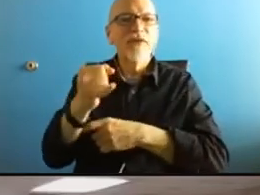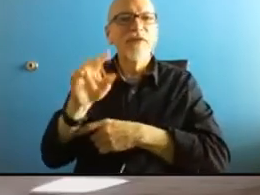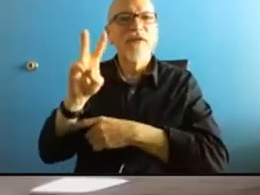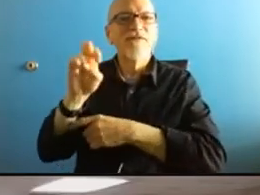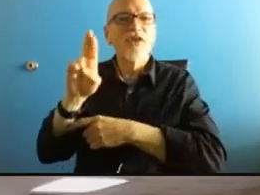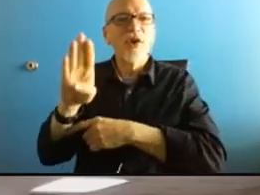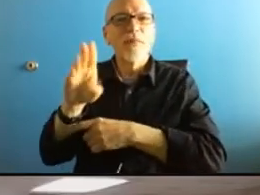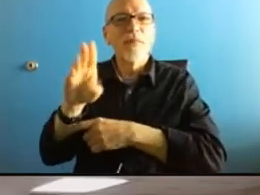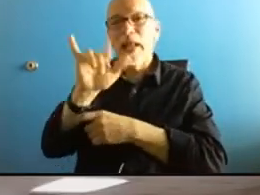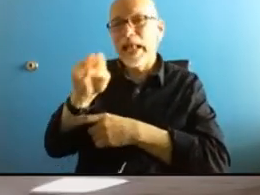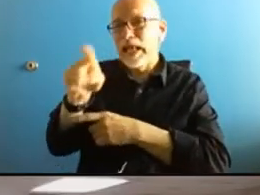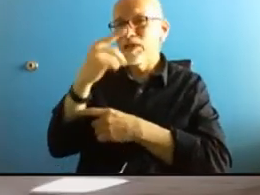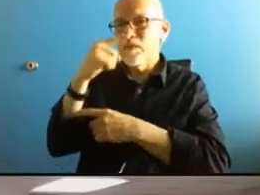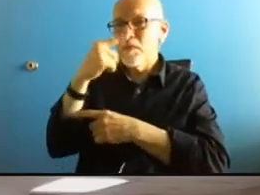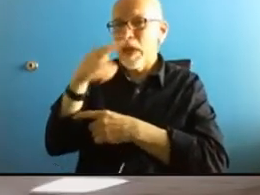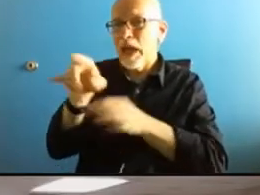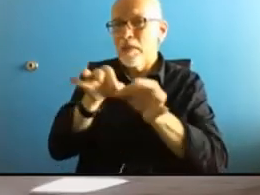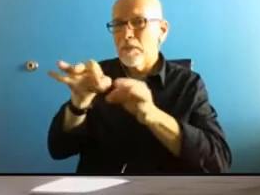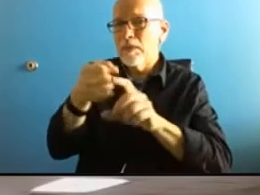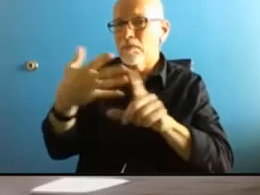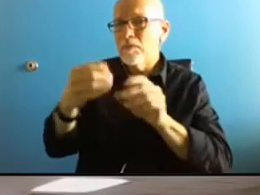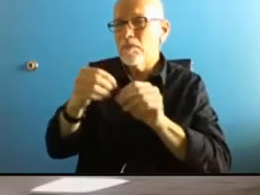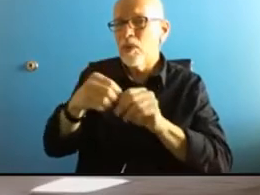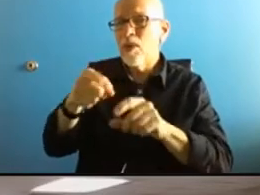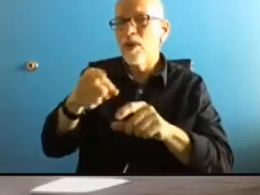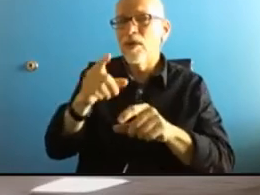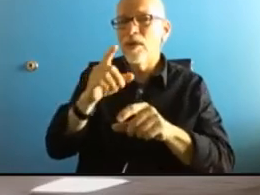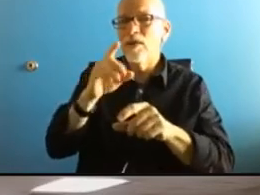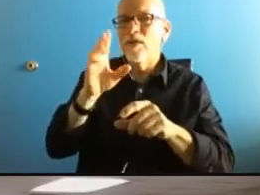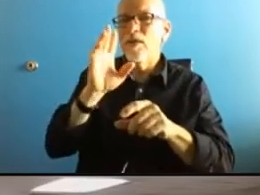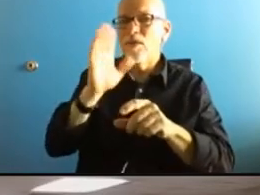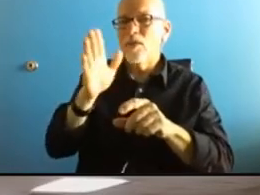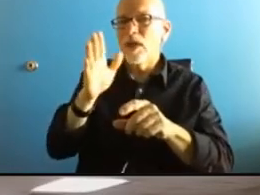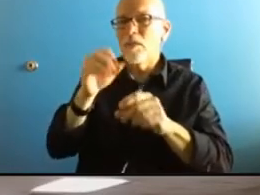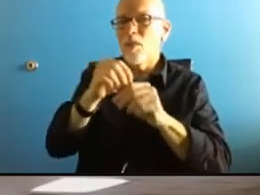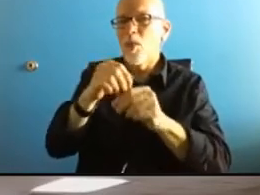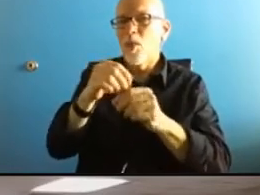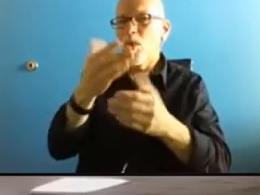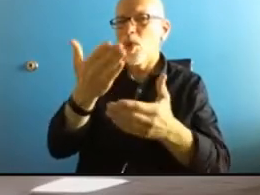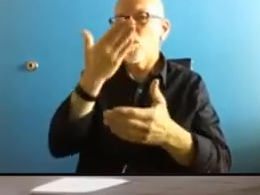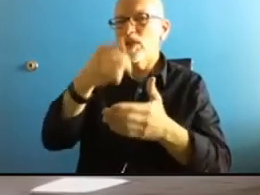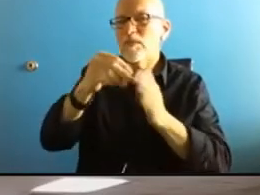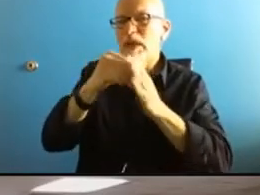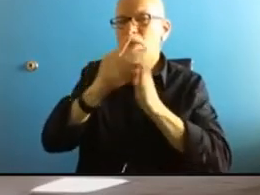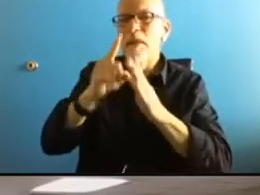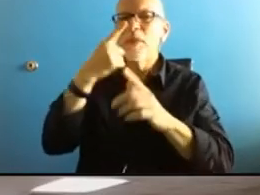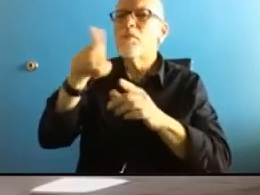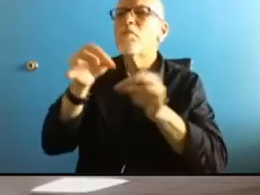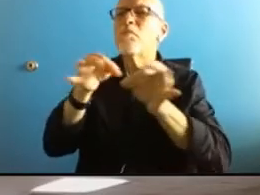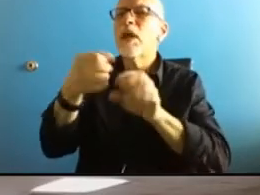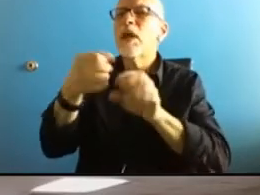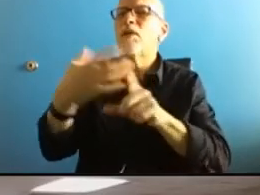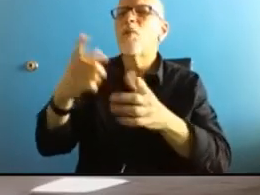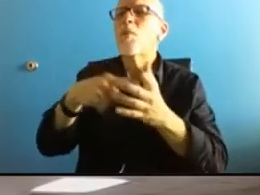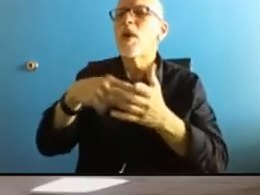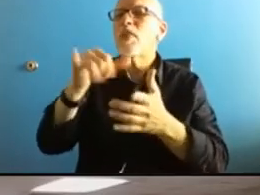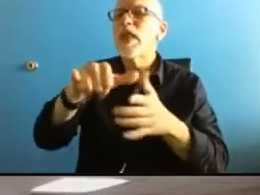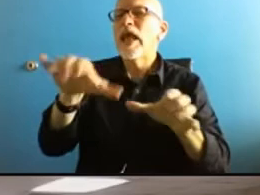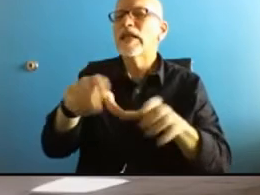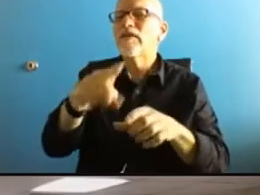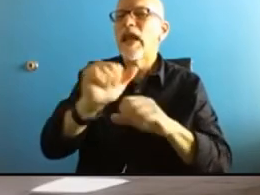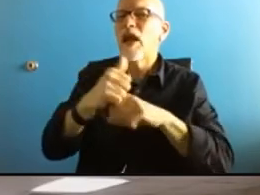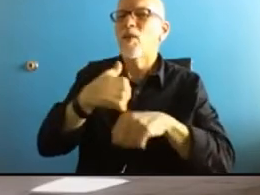mind sharing a little bit about this? It's going to cut a little bit closer in a minute, but do you mind sharing a little bit about what this activity was and how we set this